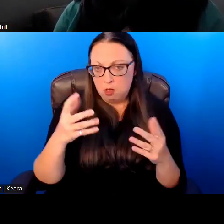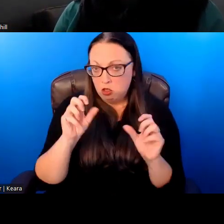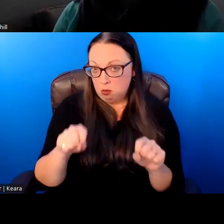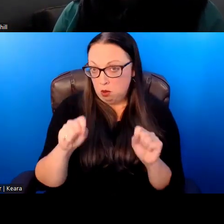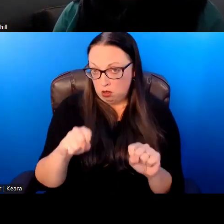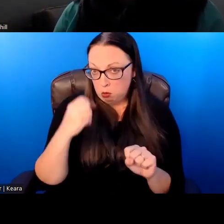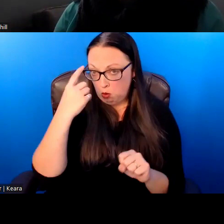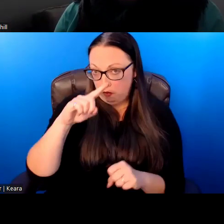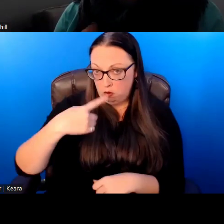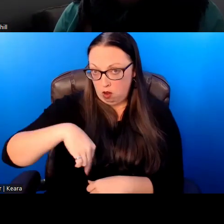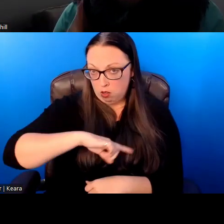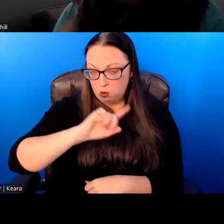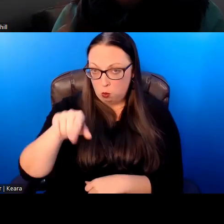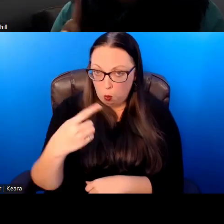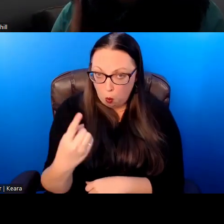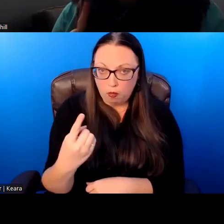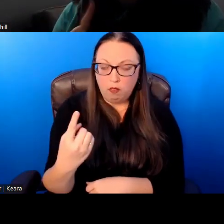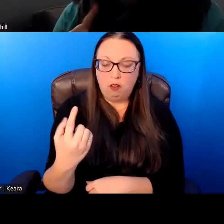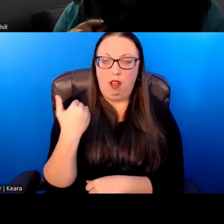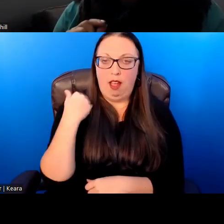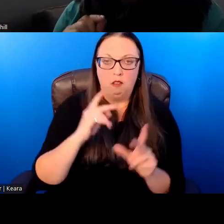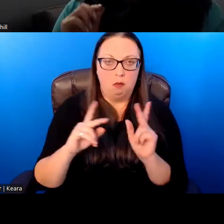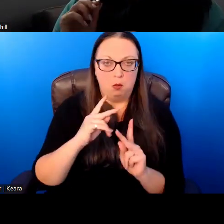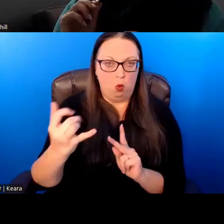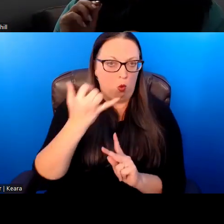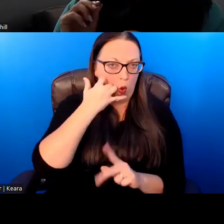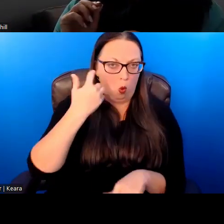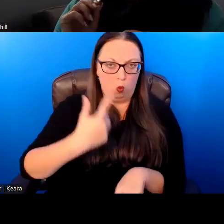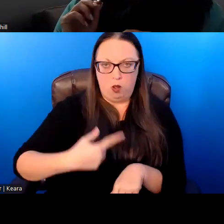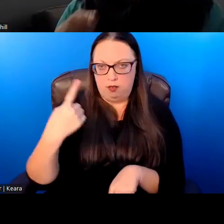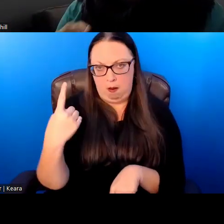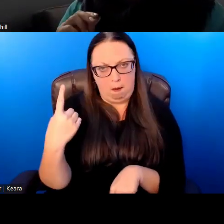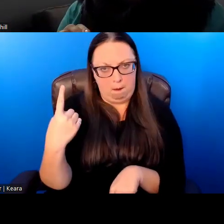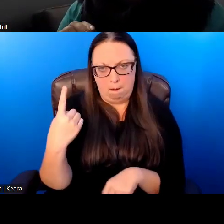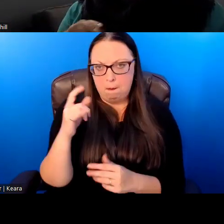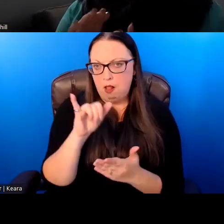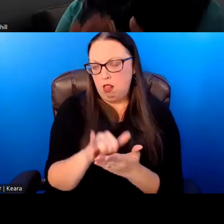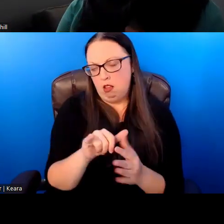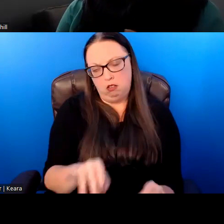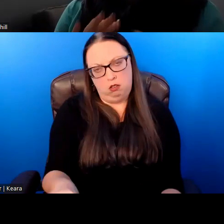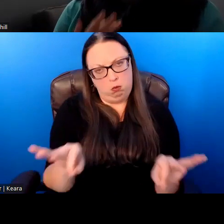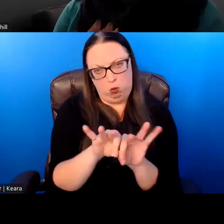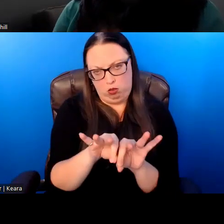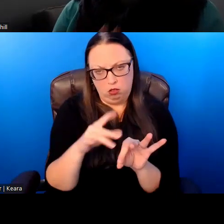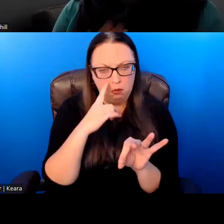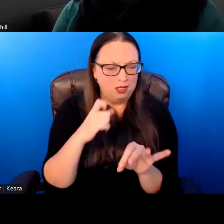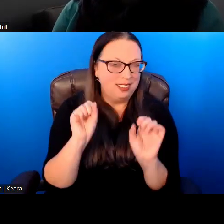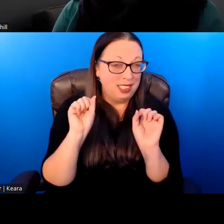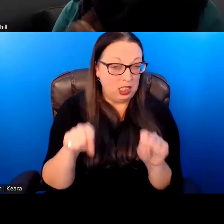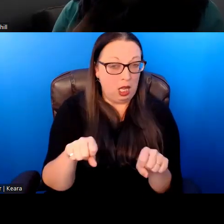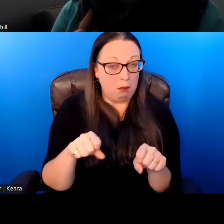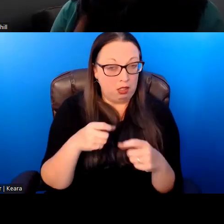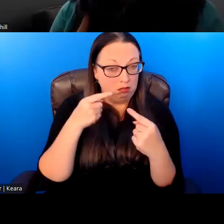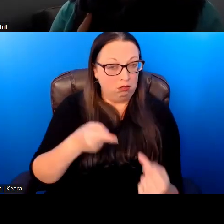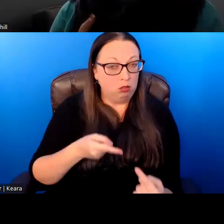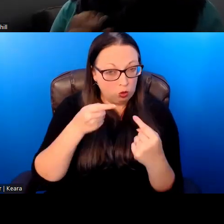to only have people have to make one call is so important, because it can be really difficult